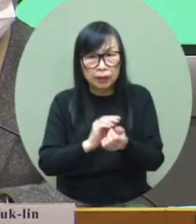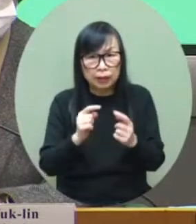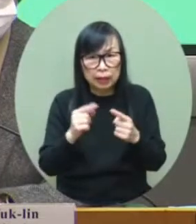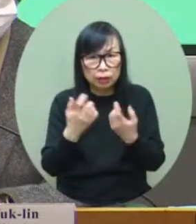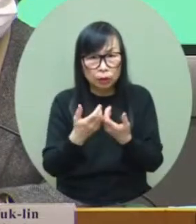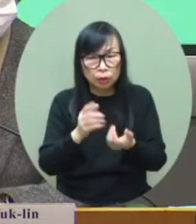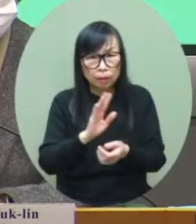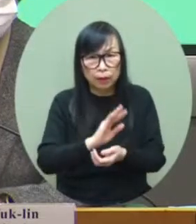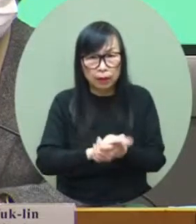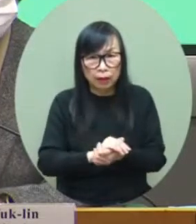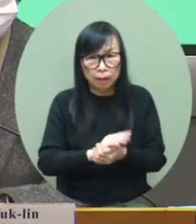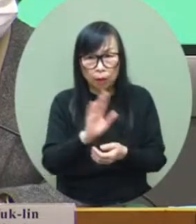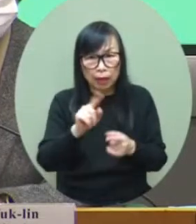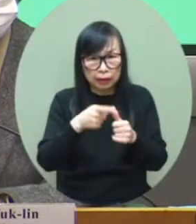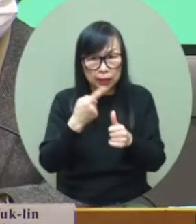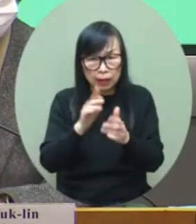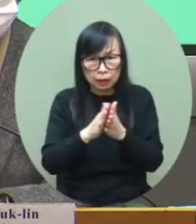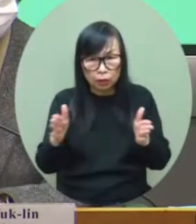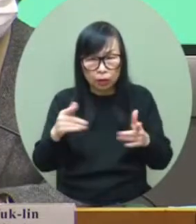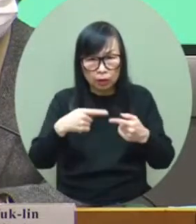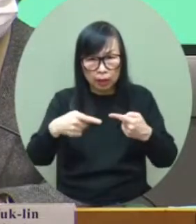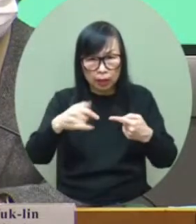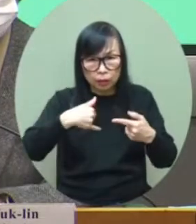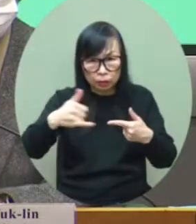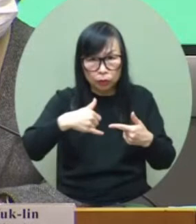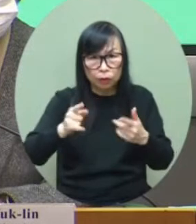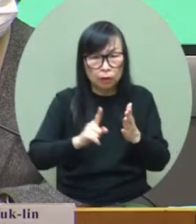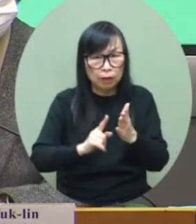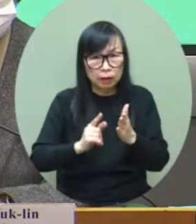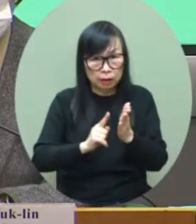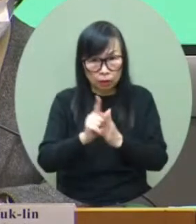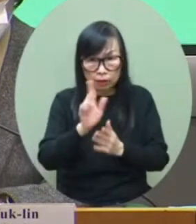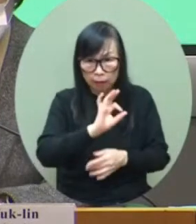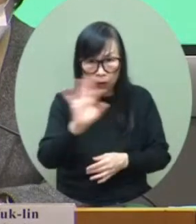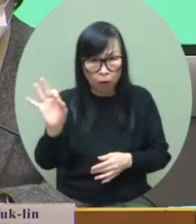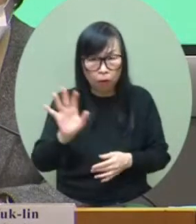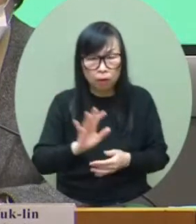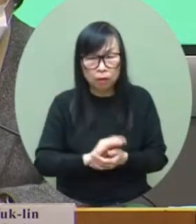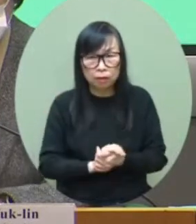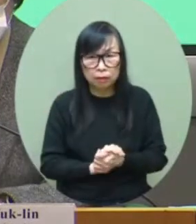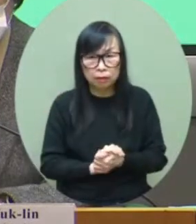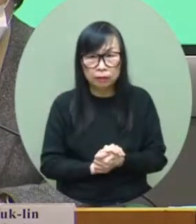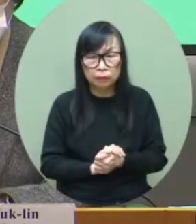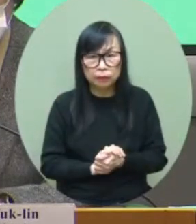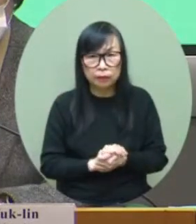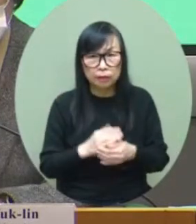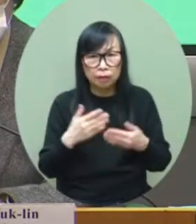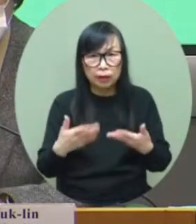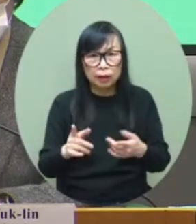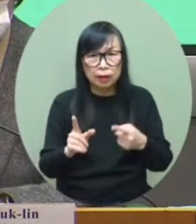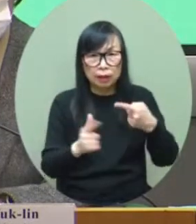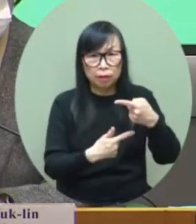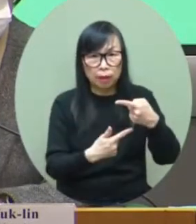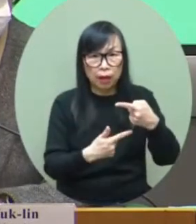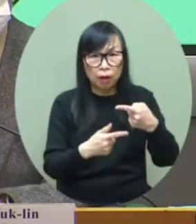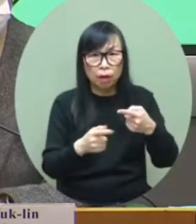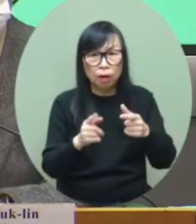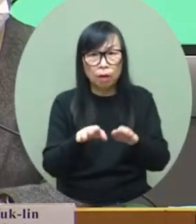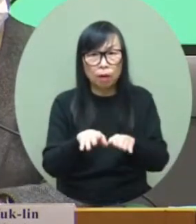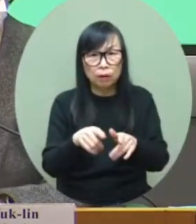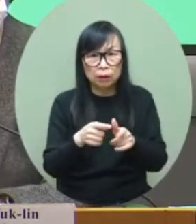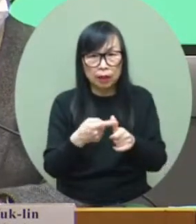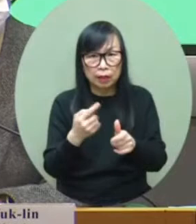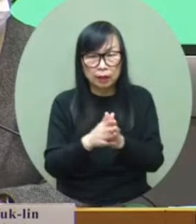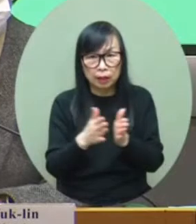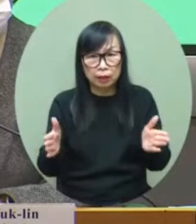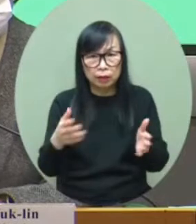our designated clinics as well as the A&ED, the number has not been affected by significantly by the first phase